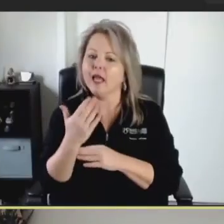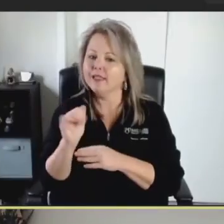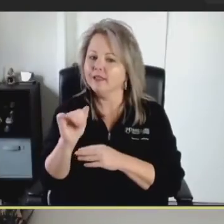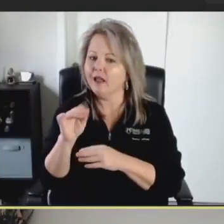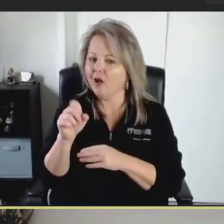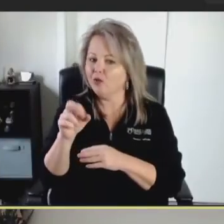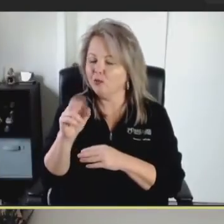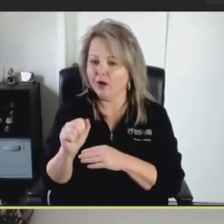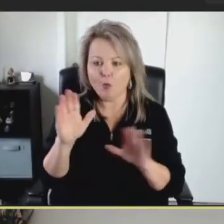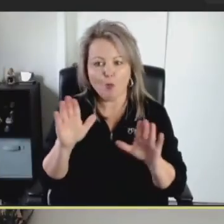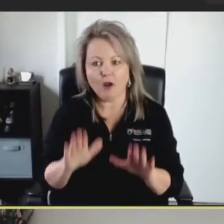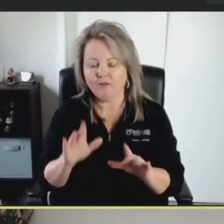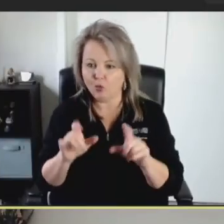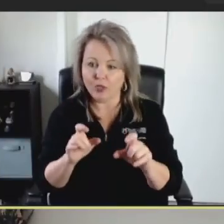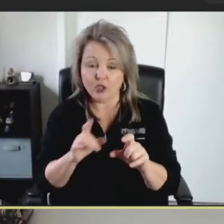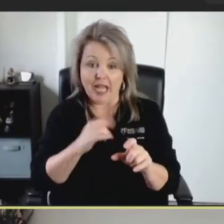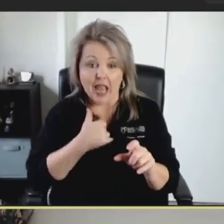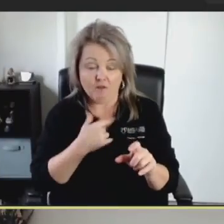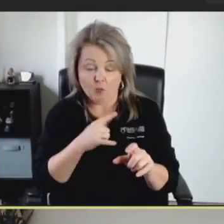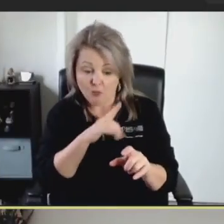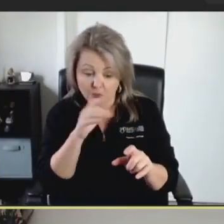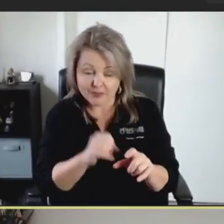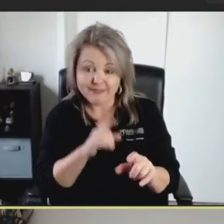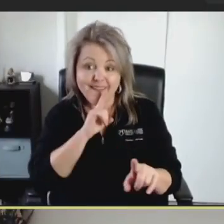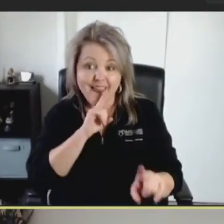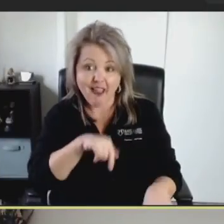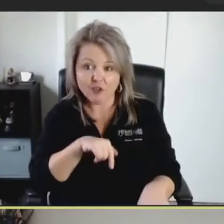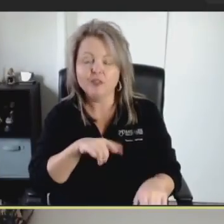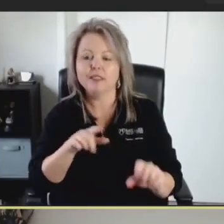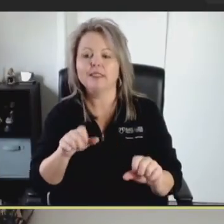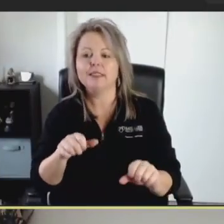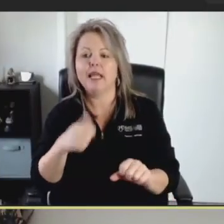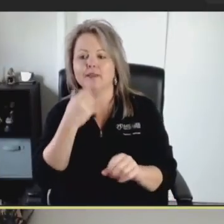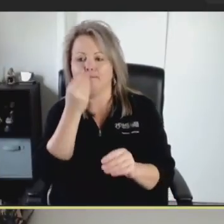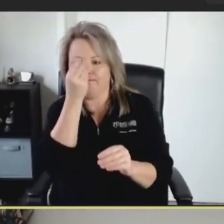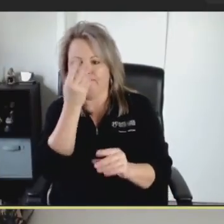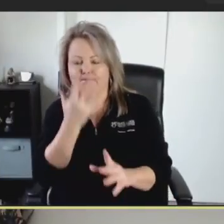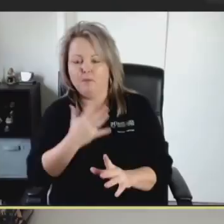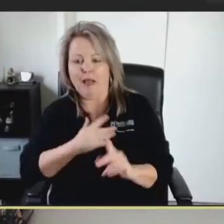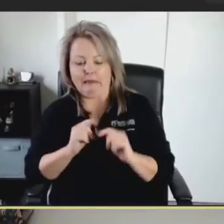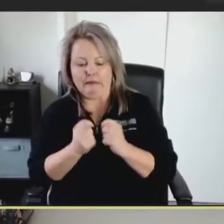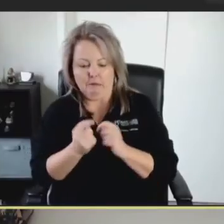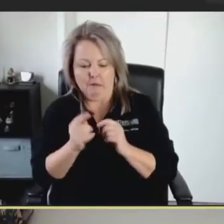don't have a definitive answer yet, but I can tell you my team has been looking at that data,